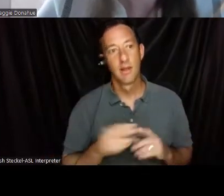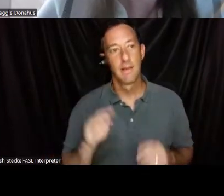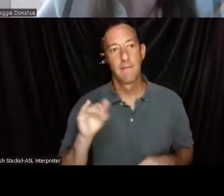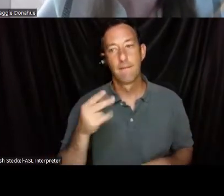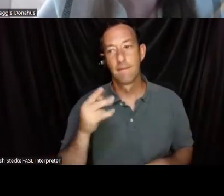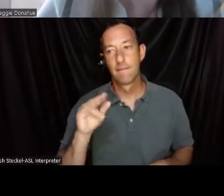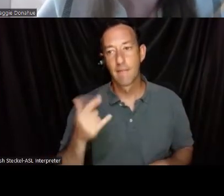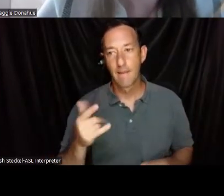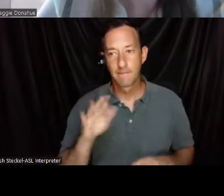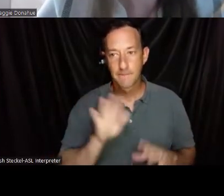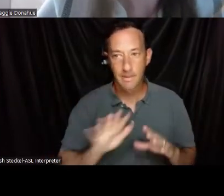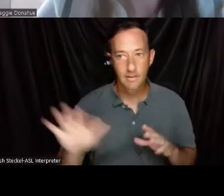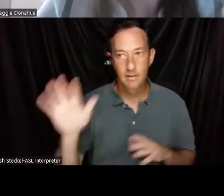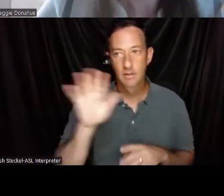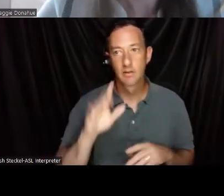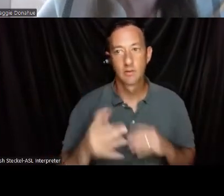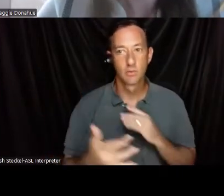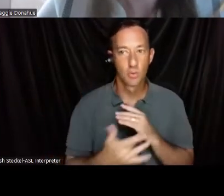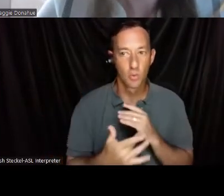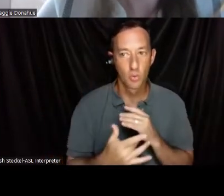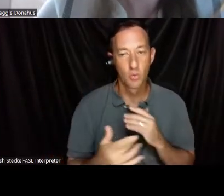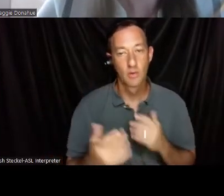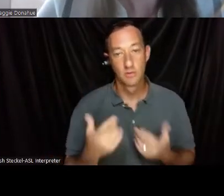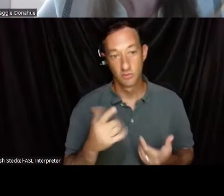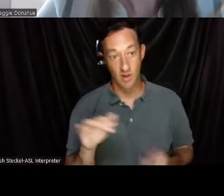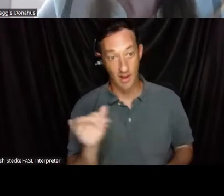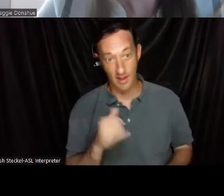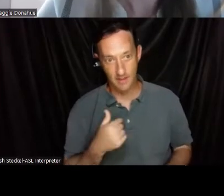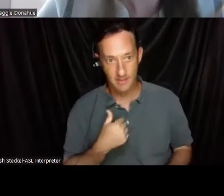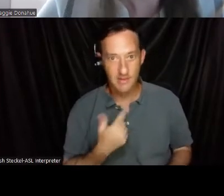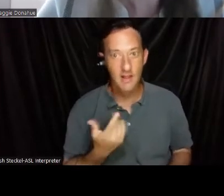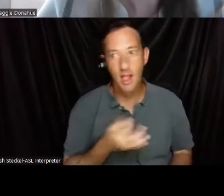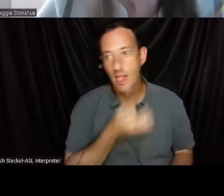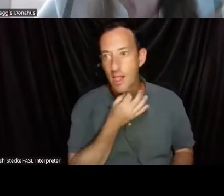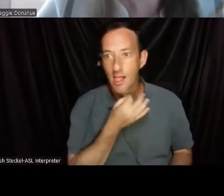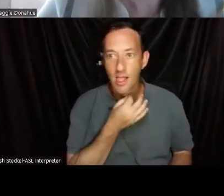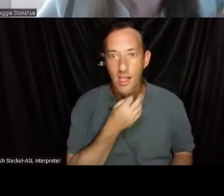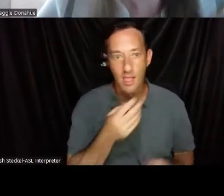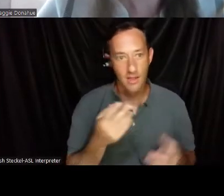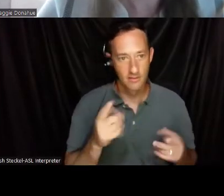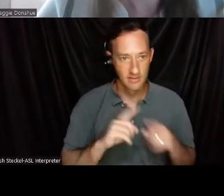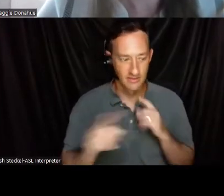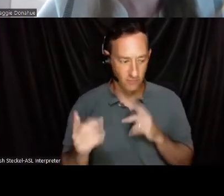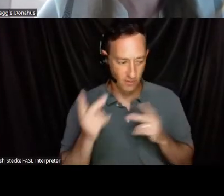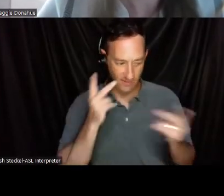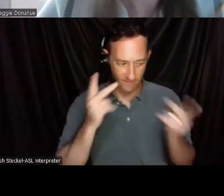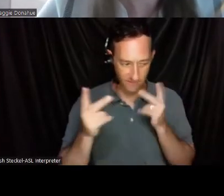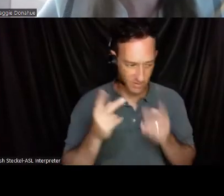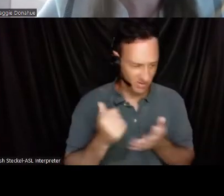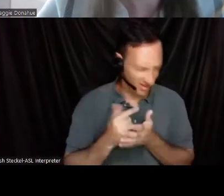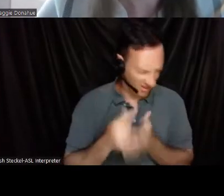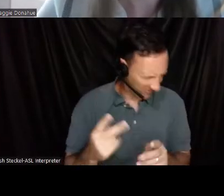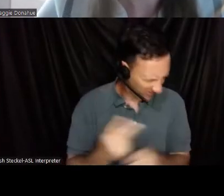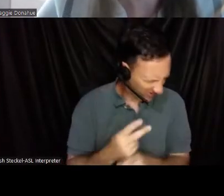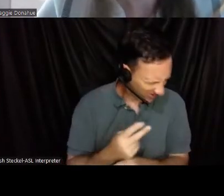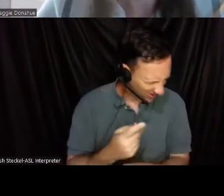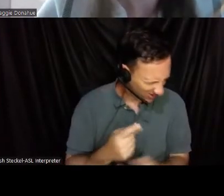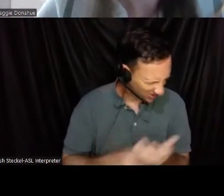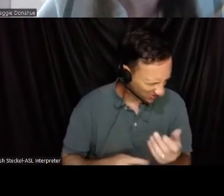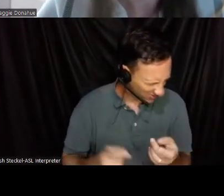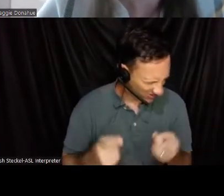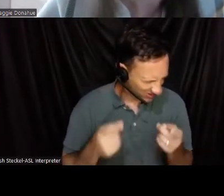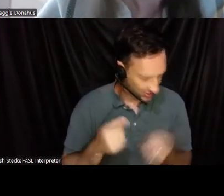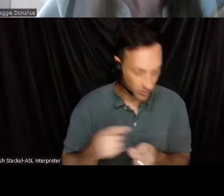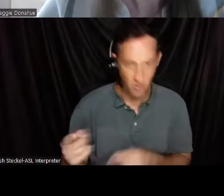tools for if you're like me and you like to look at visuals to help you figure out what's going on. And so I just highlighted